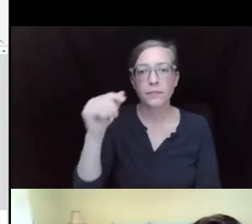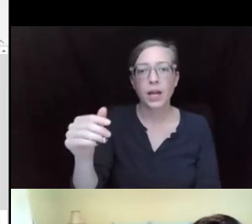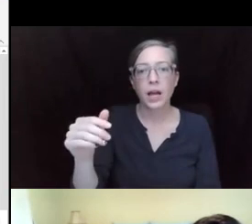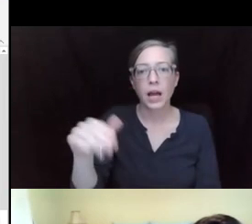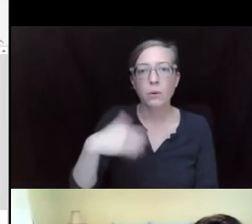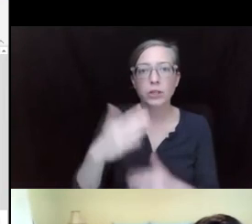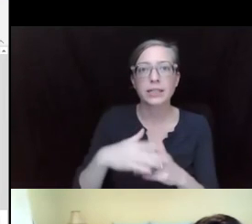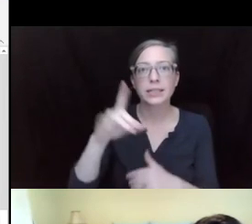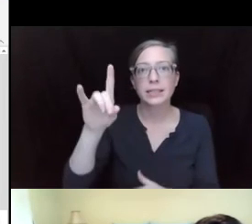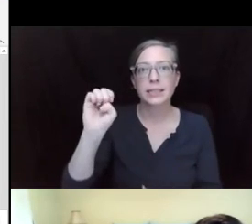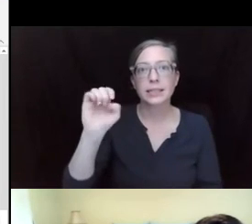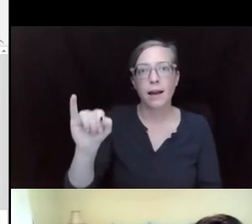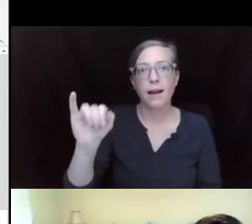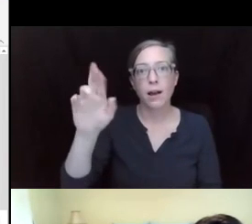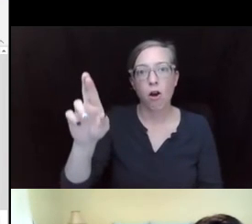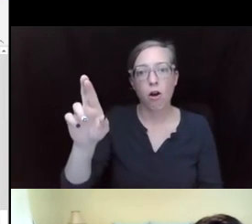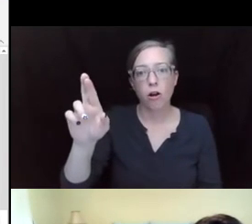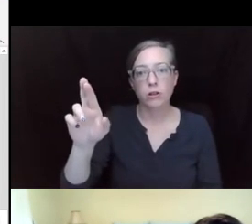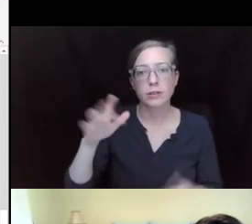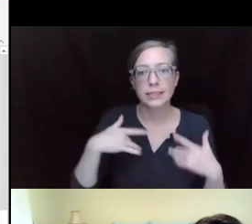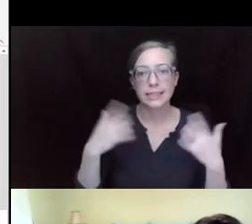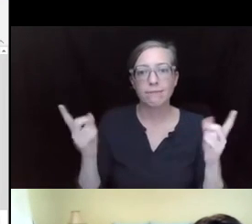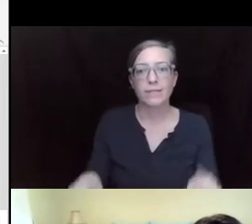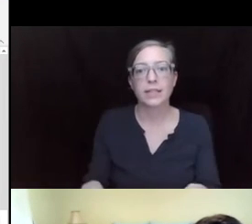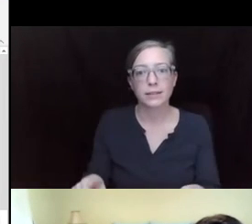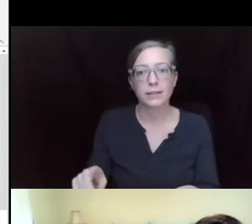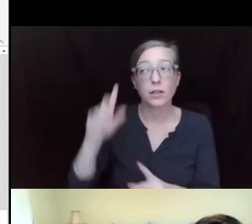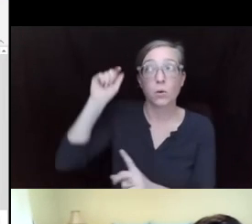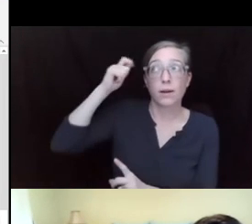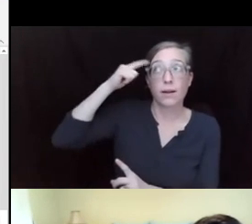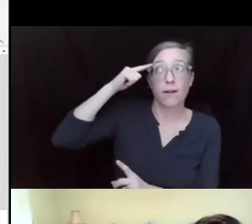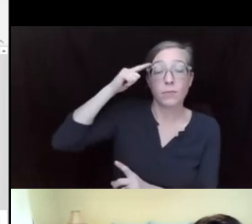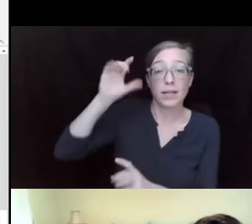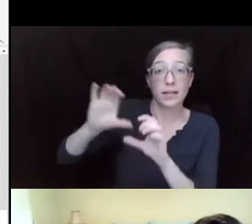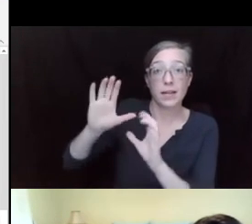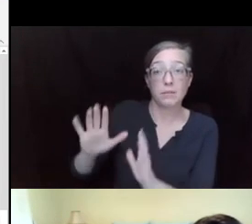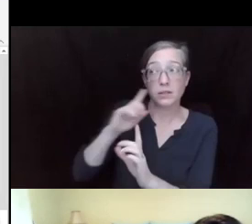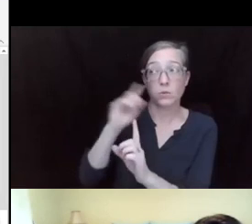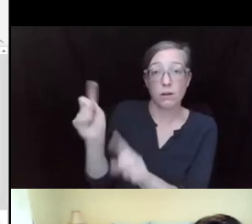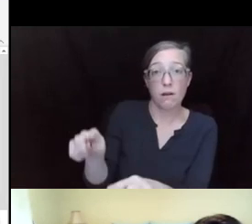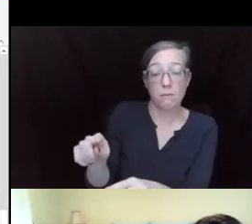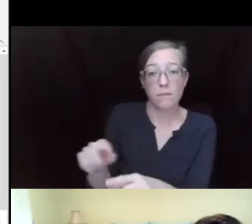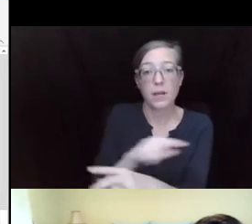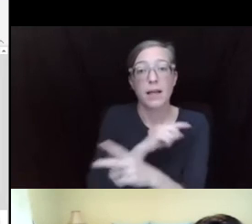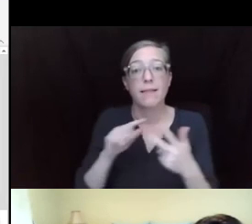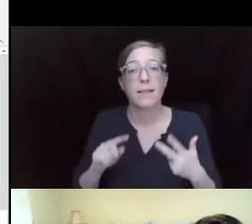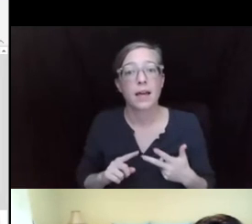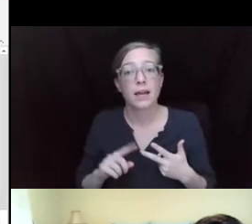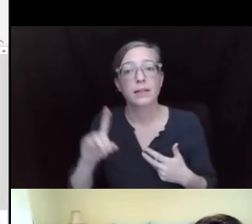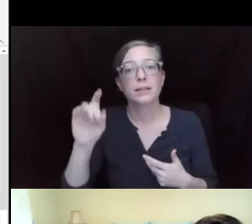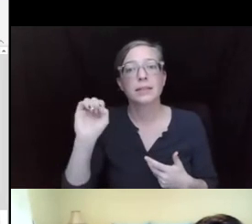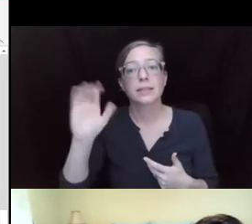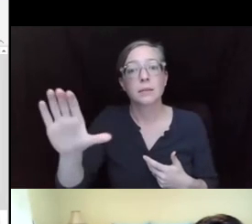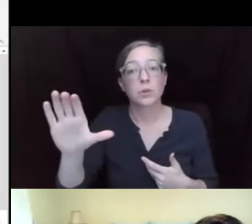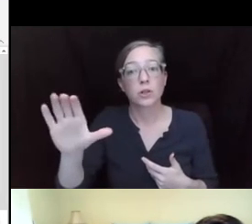DEIR event where we'll have a government chemist coming. And in December, we'll have a member from the